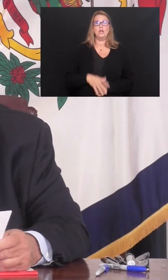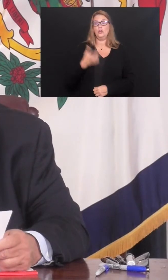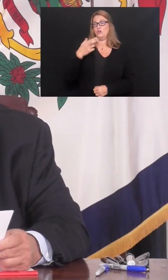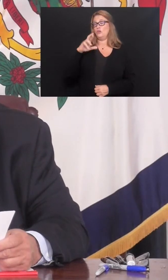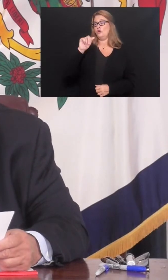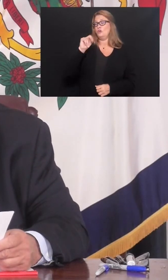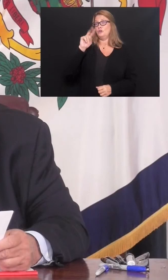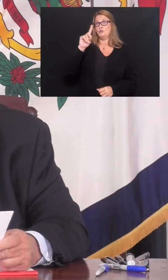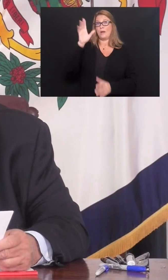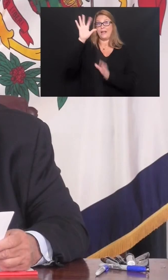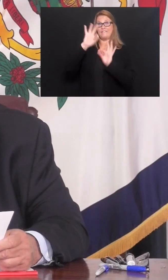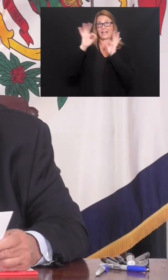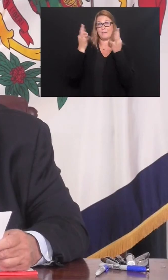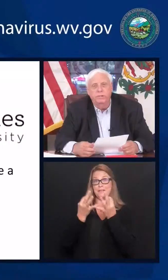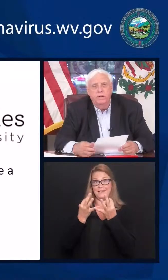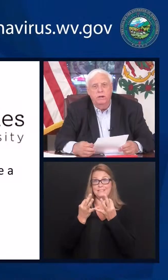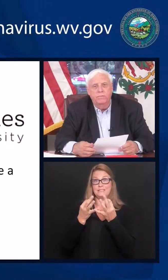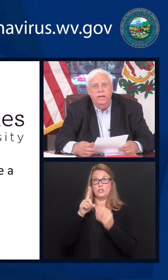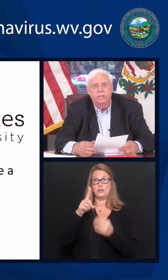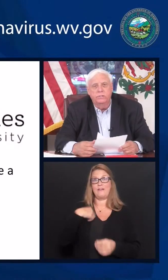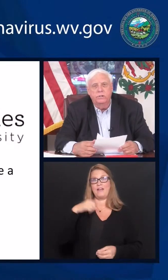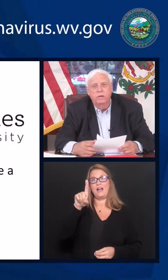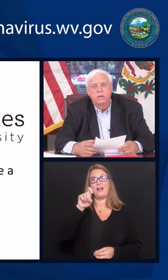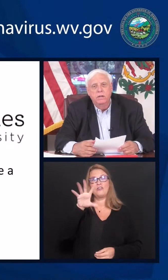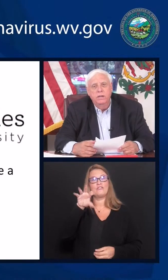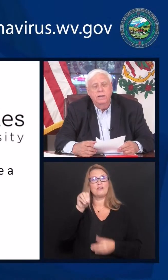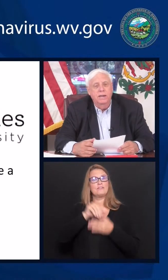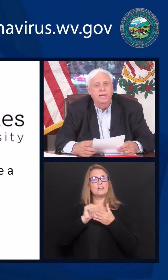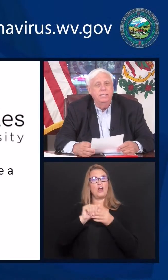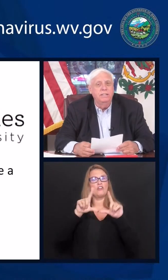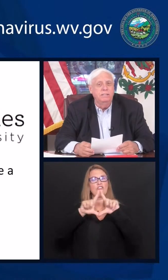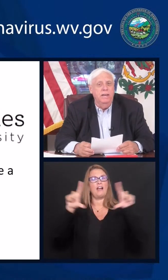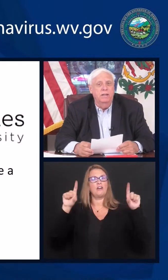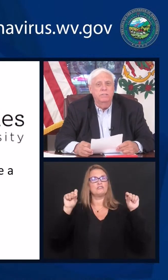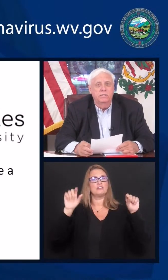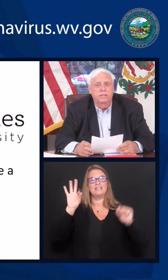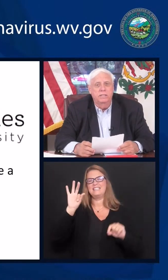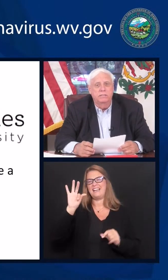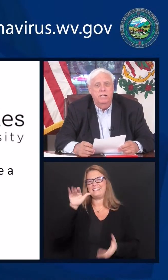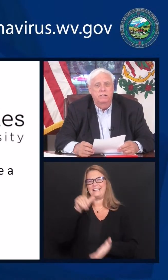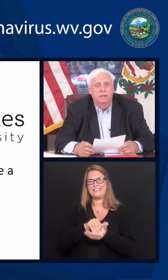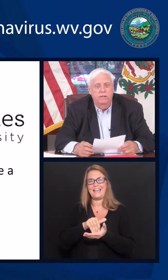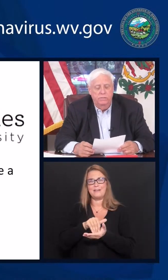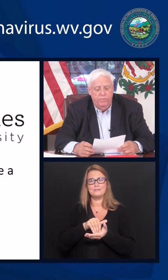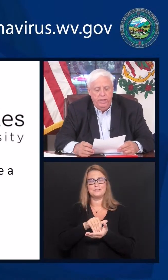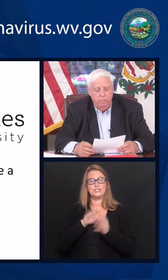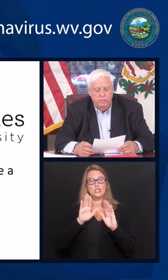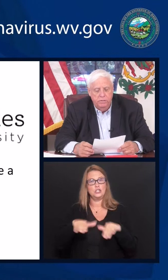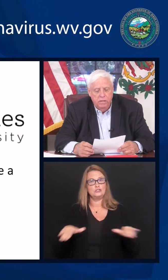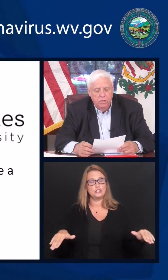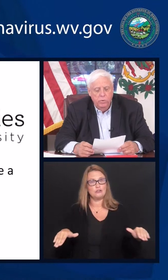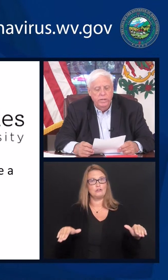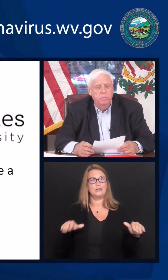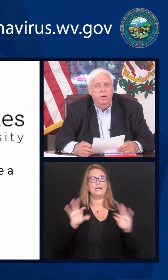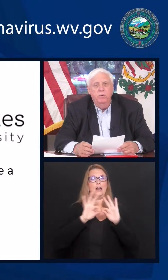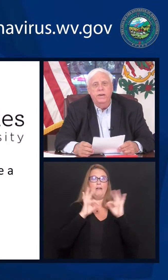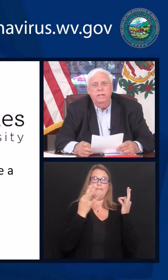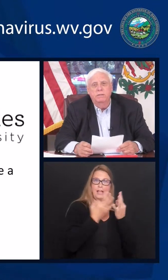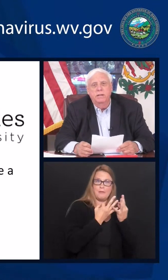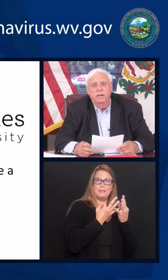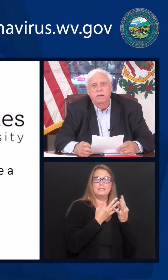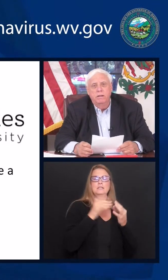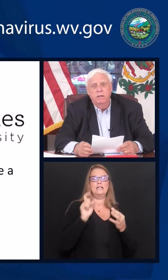families, remember you've got that $150 voucher. You got 19,000 kids out there in those families. We need them